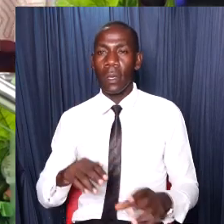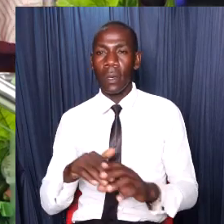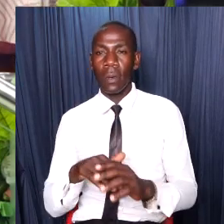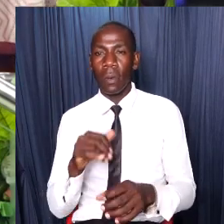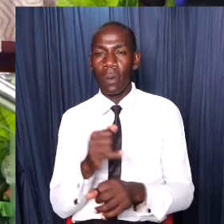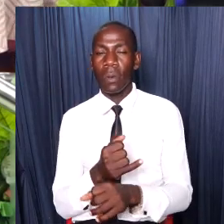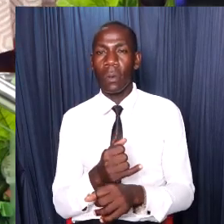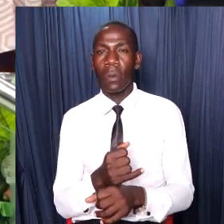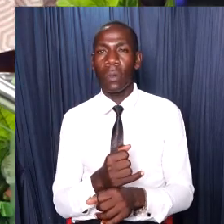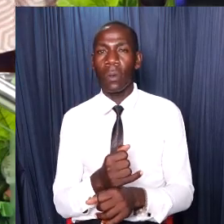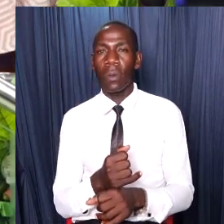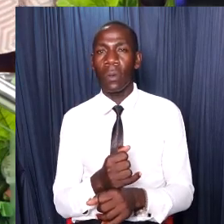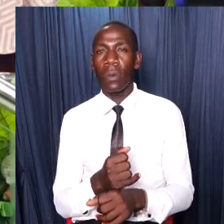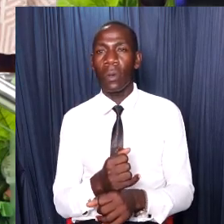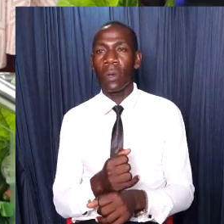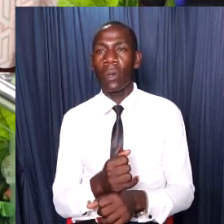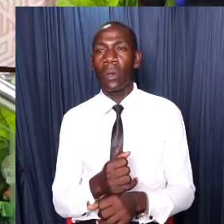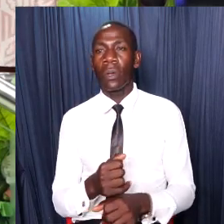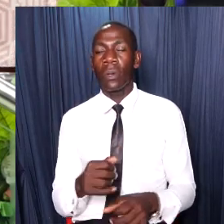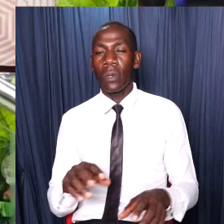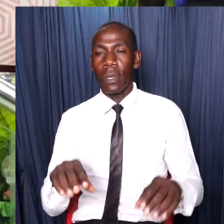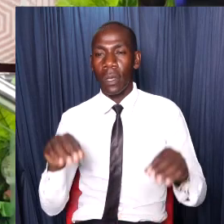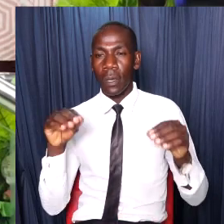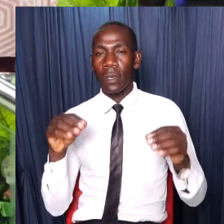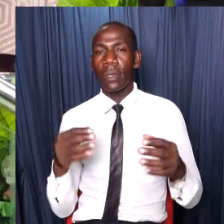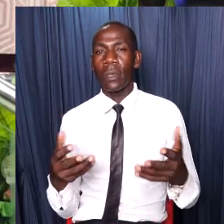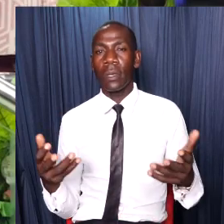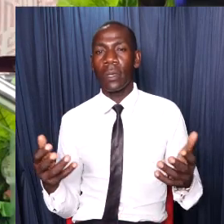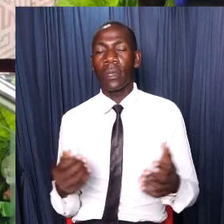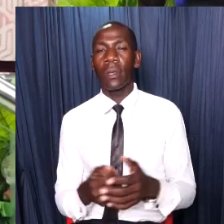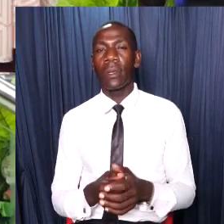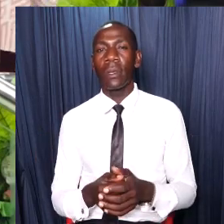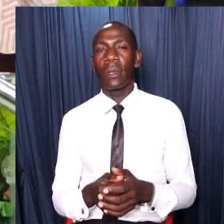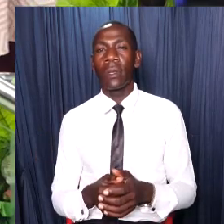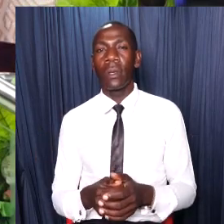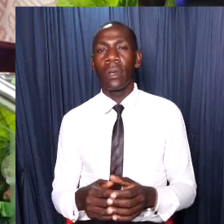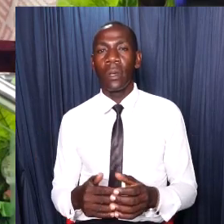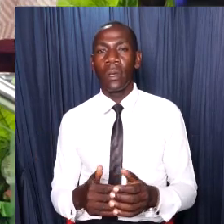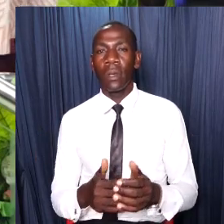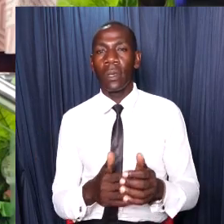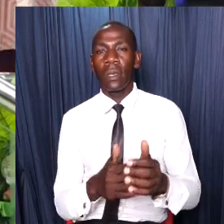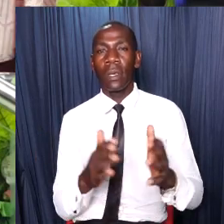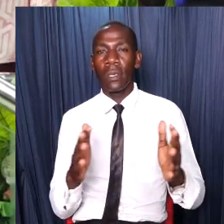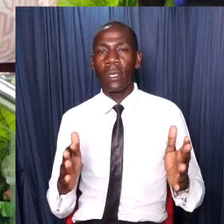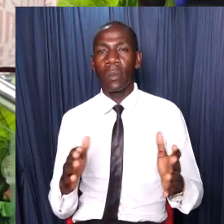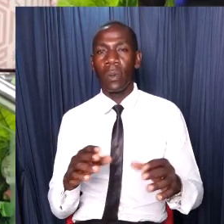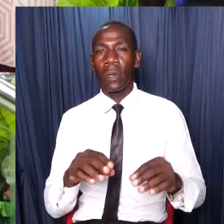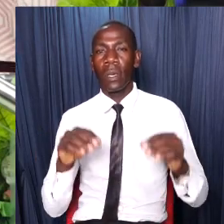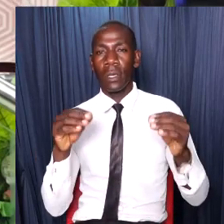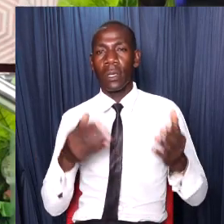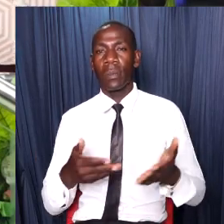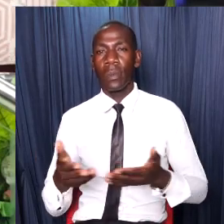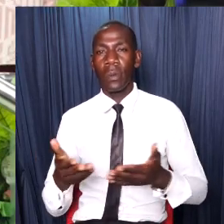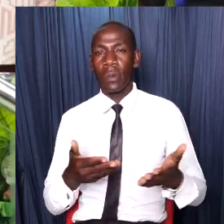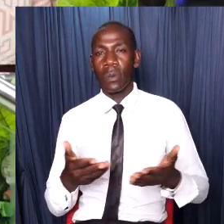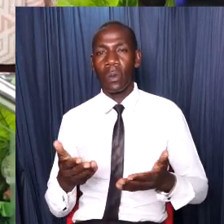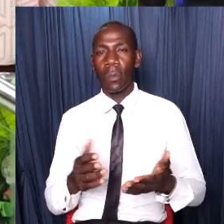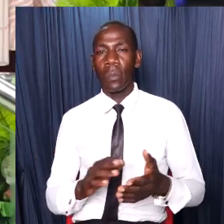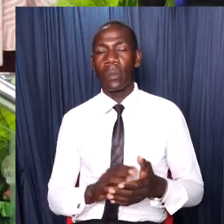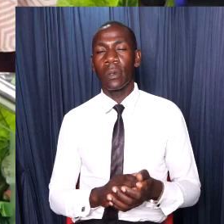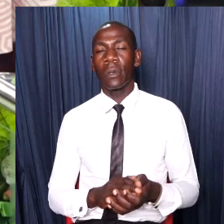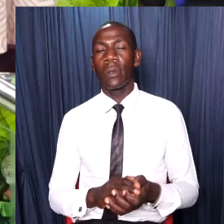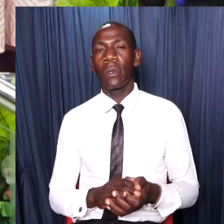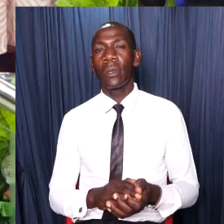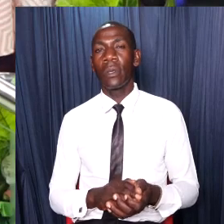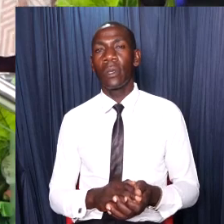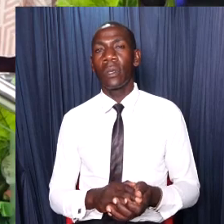all the leadership in your working station. Mapato, all the leadership of getting ufalme what you want. Wateja kujaa kwa biashara zako. And all customers coming